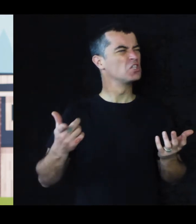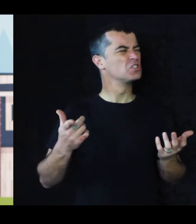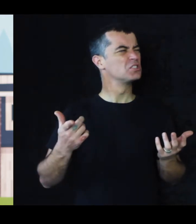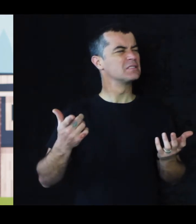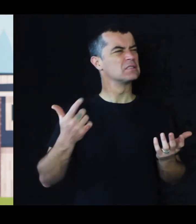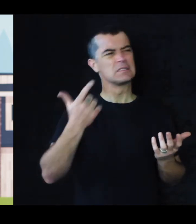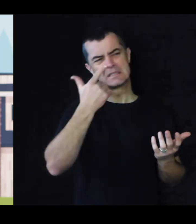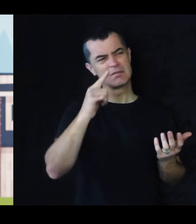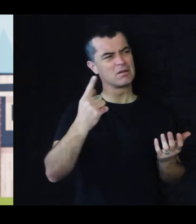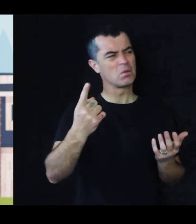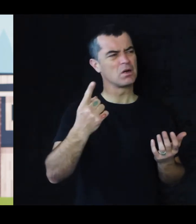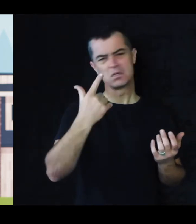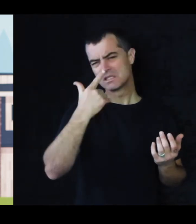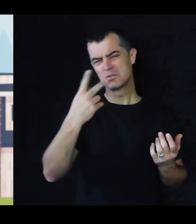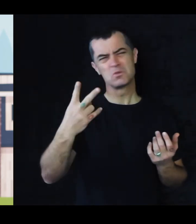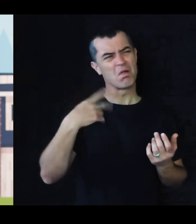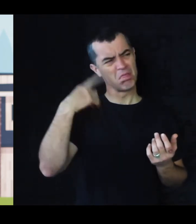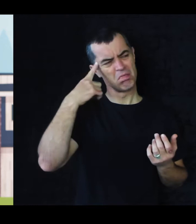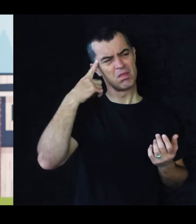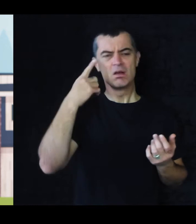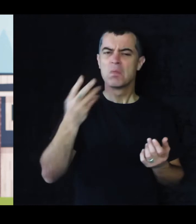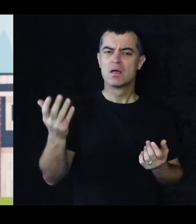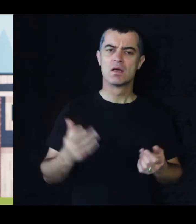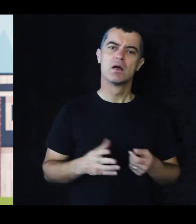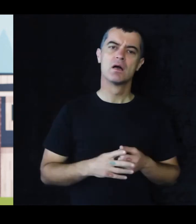other. And